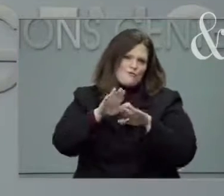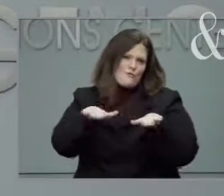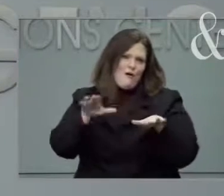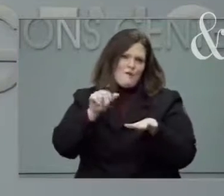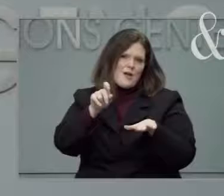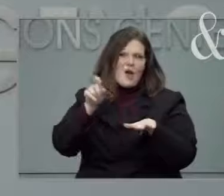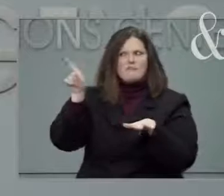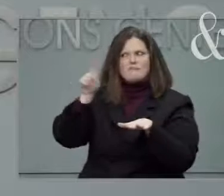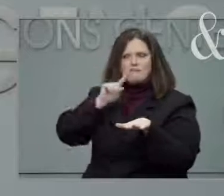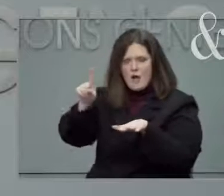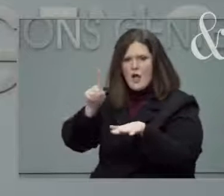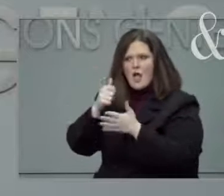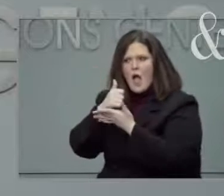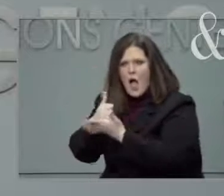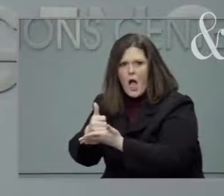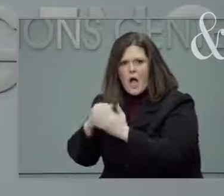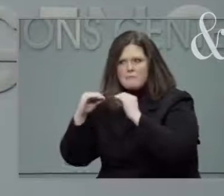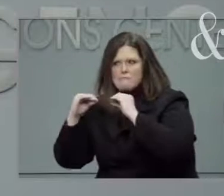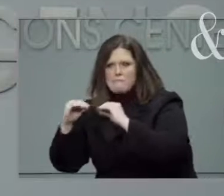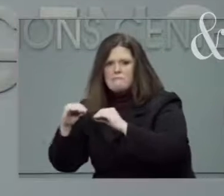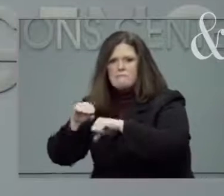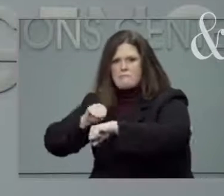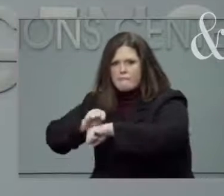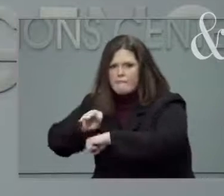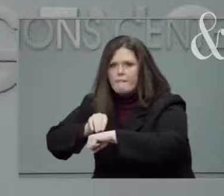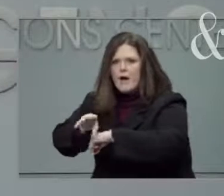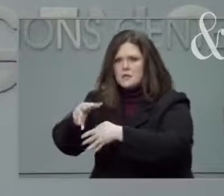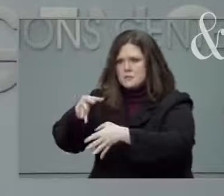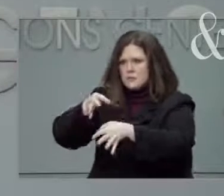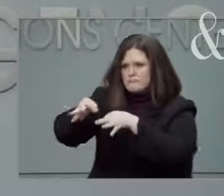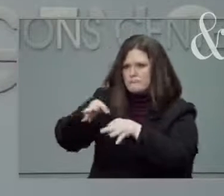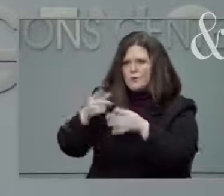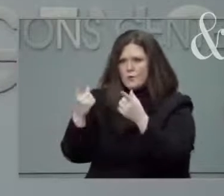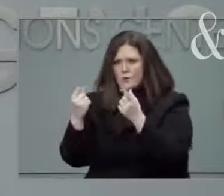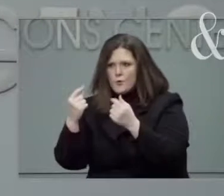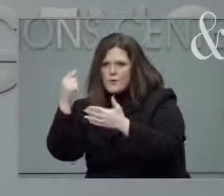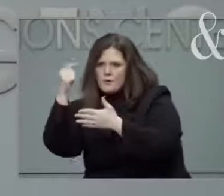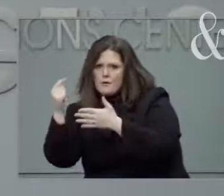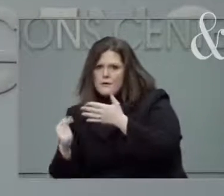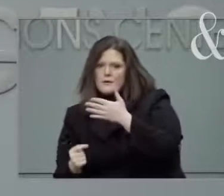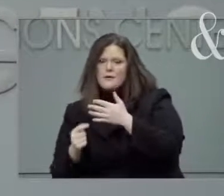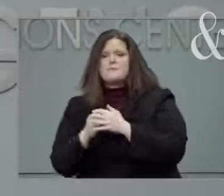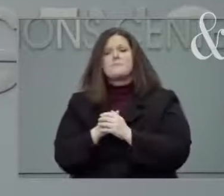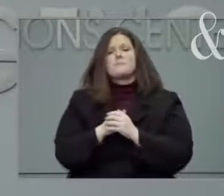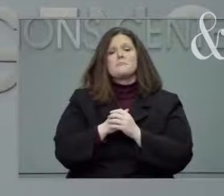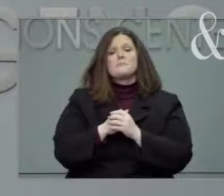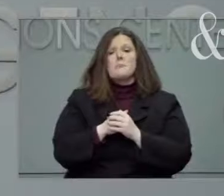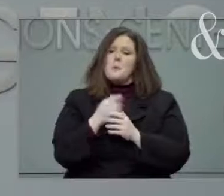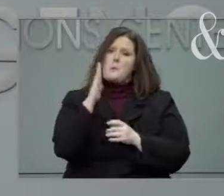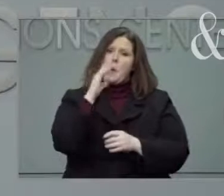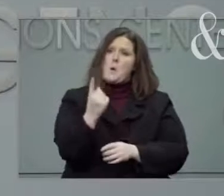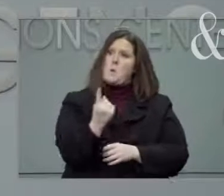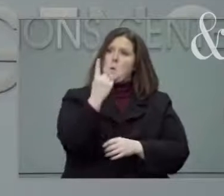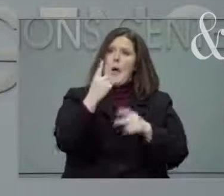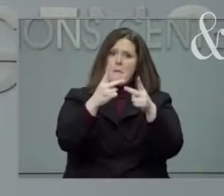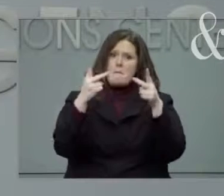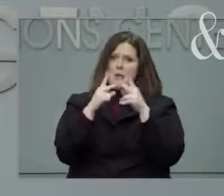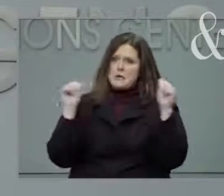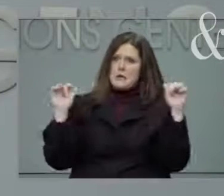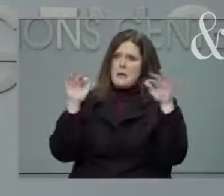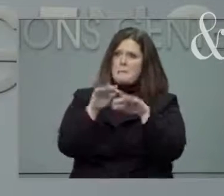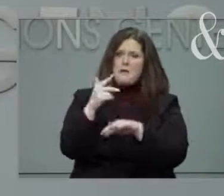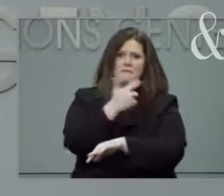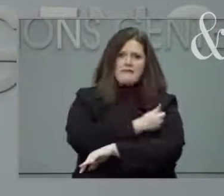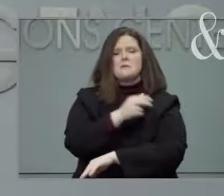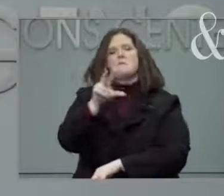pandemic. So I think those will help us in these operations here. But I think there'll be a number of ways in which folks will ultimately be able to